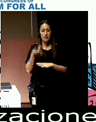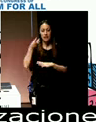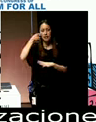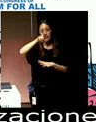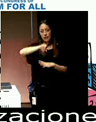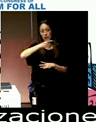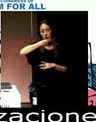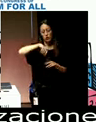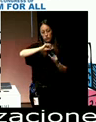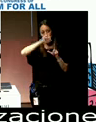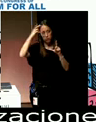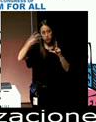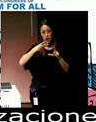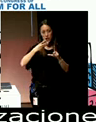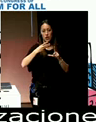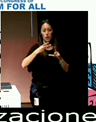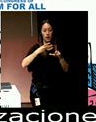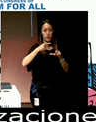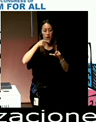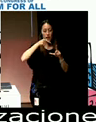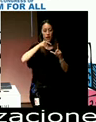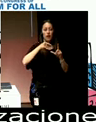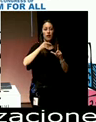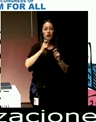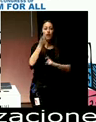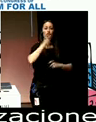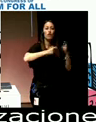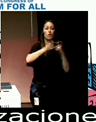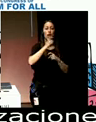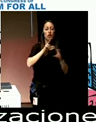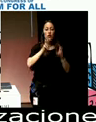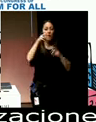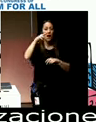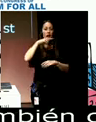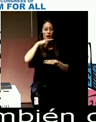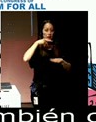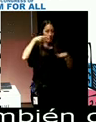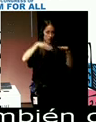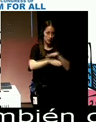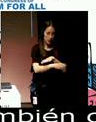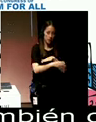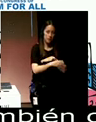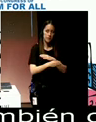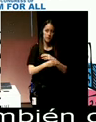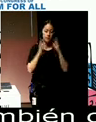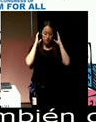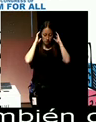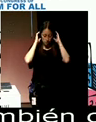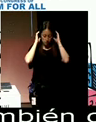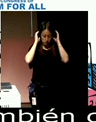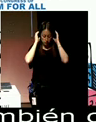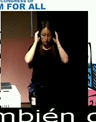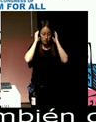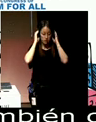and all the train station. So it is many information